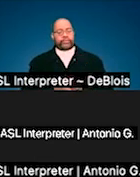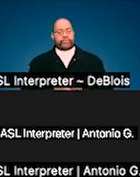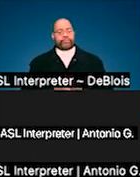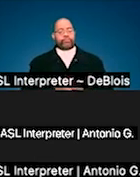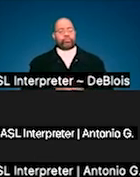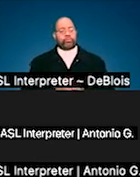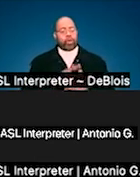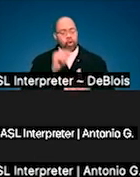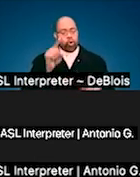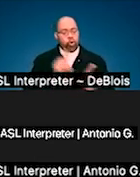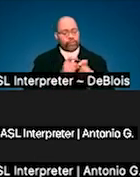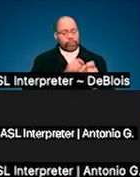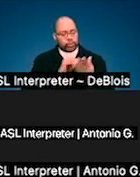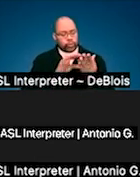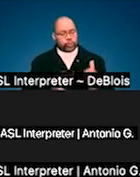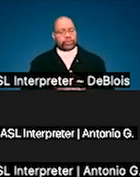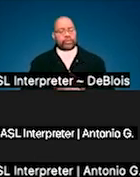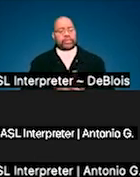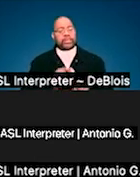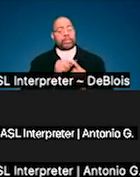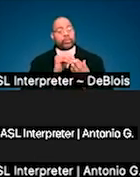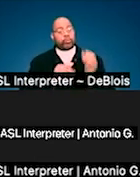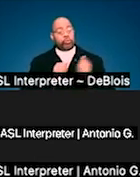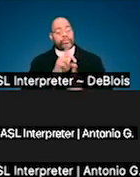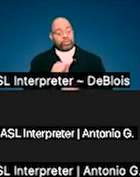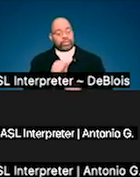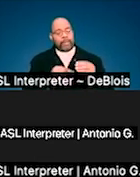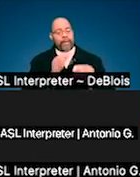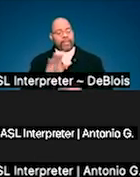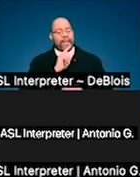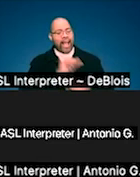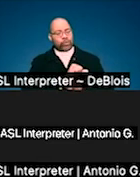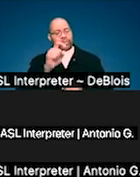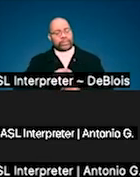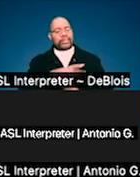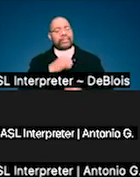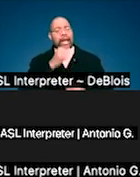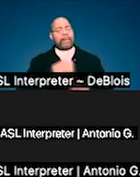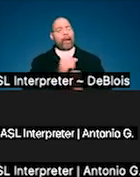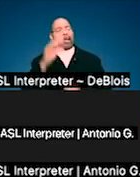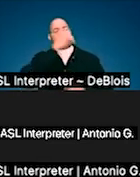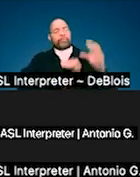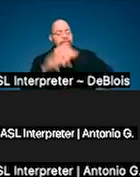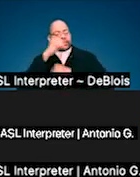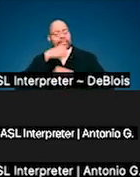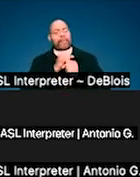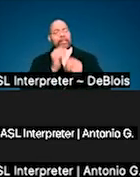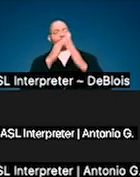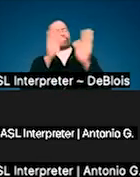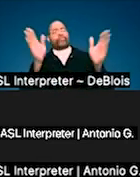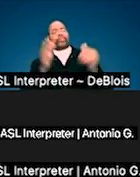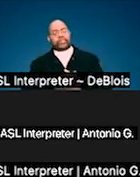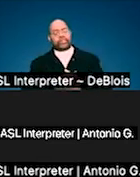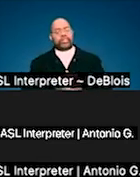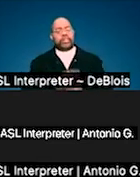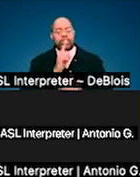to learn from students, especially students with disabilities, about their actual needs and not make assumptions and not make generalizations. That it's